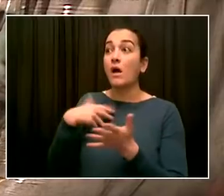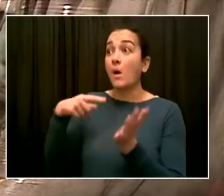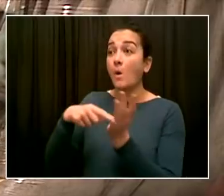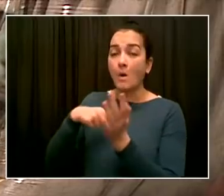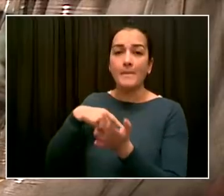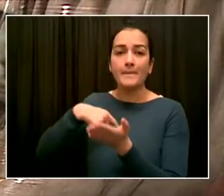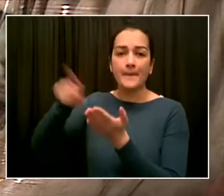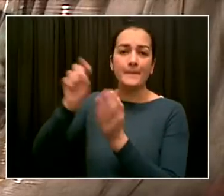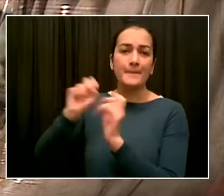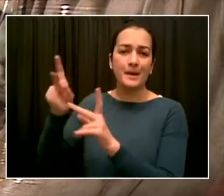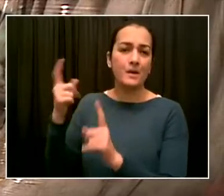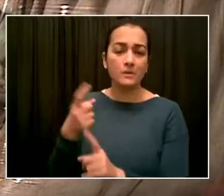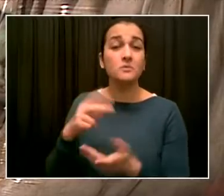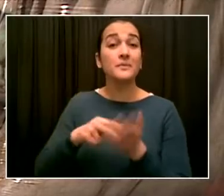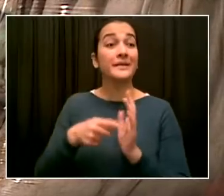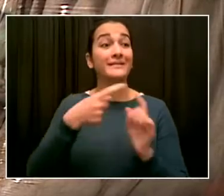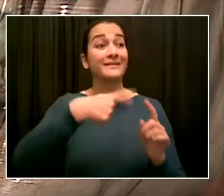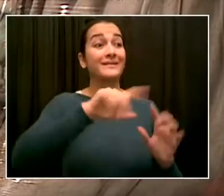The Post.